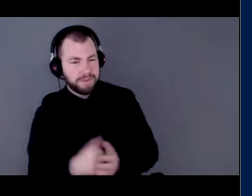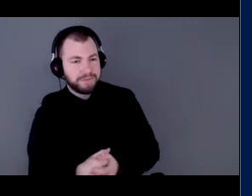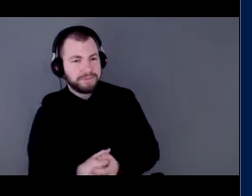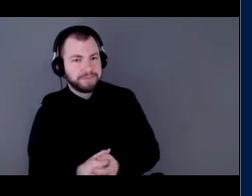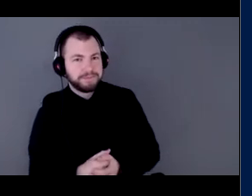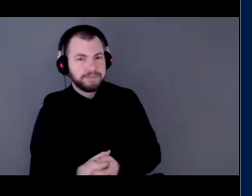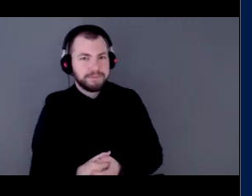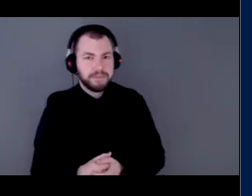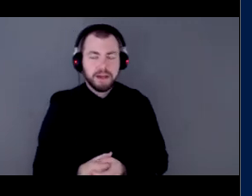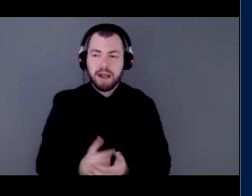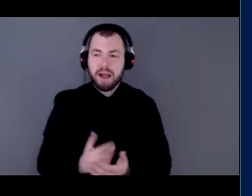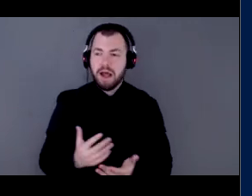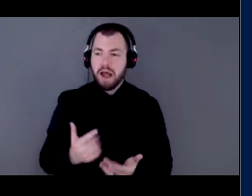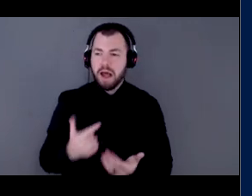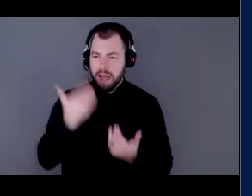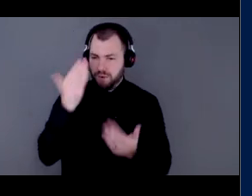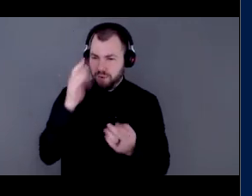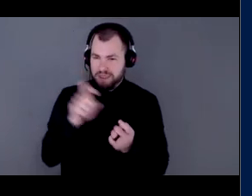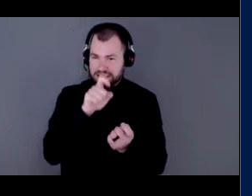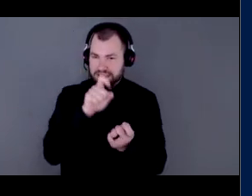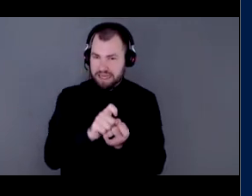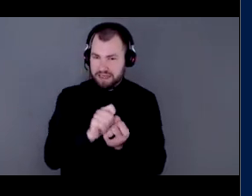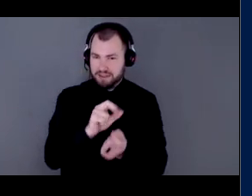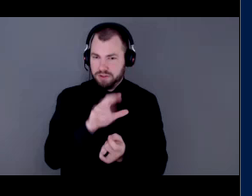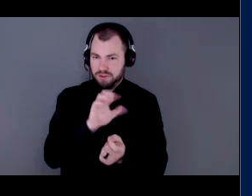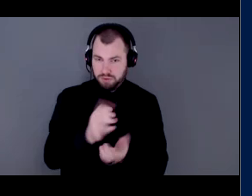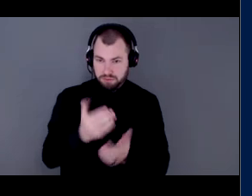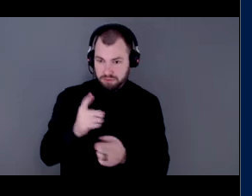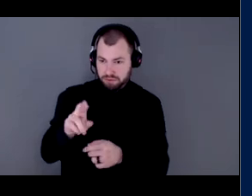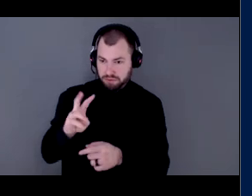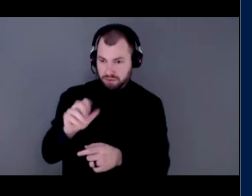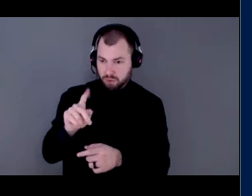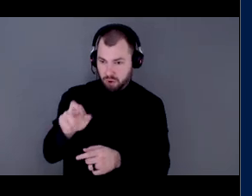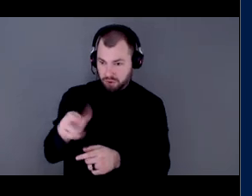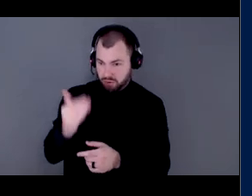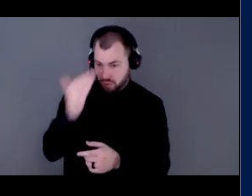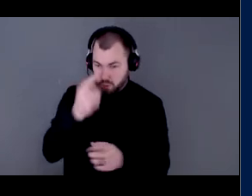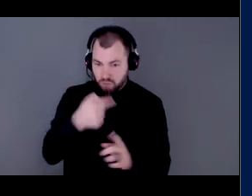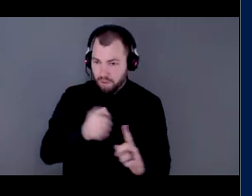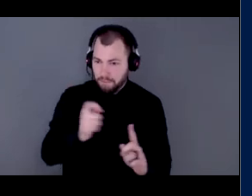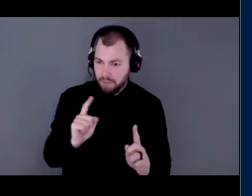I don't know the exact source. If Dr. Walker can answer from where they're actually sourcing them.